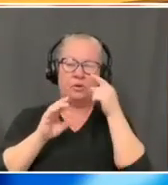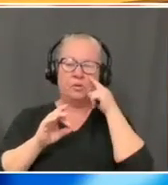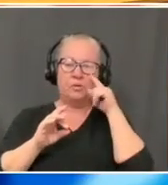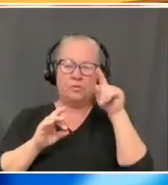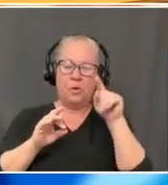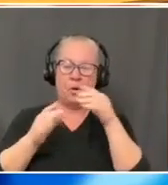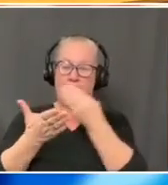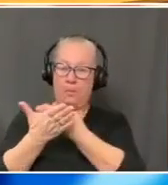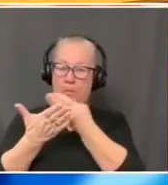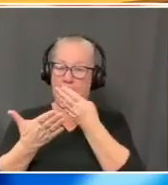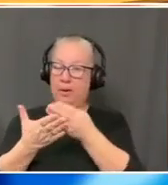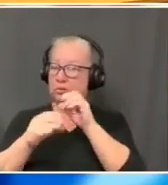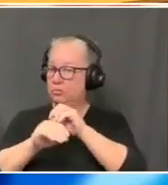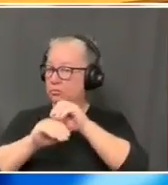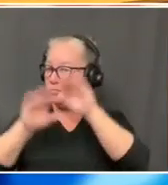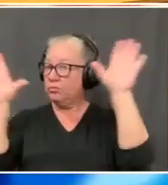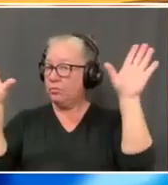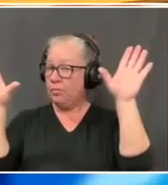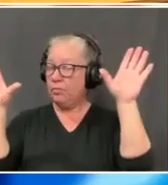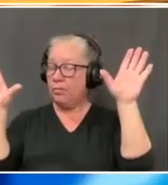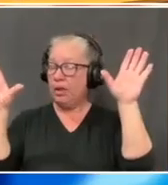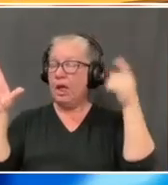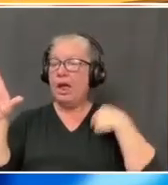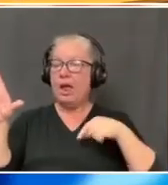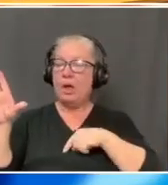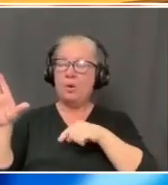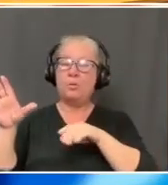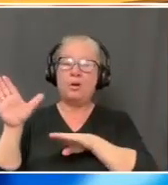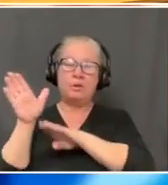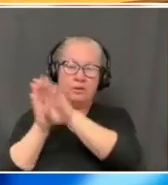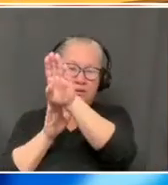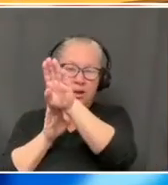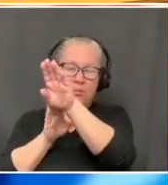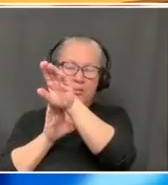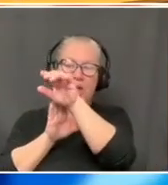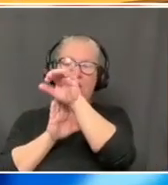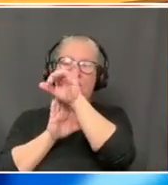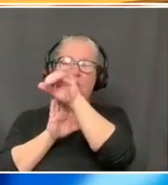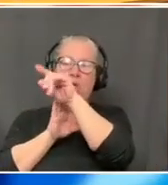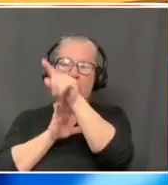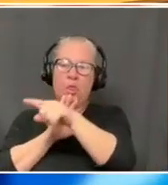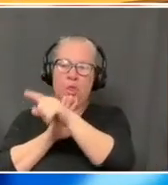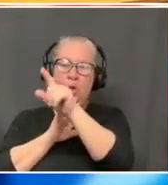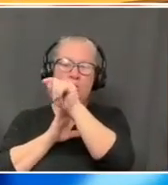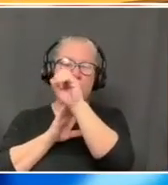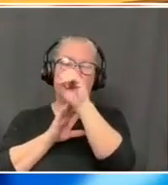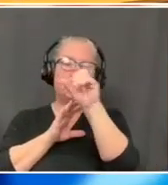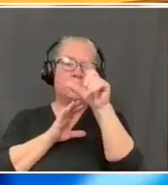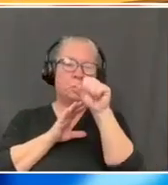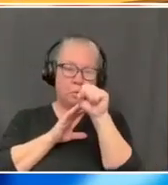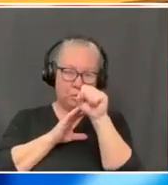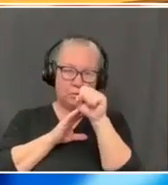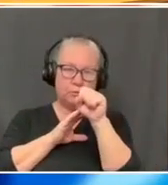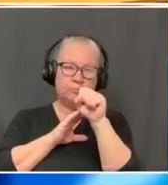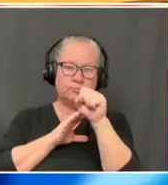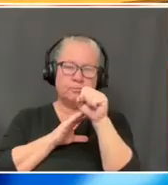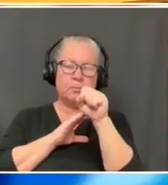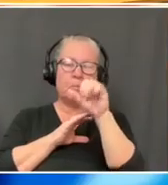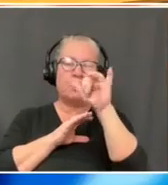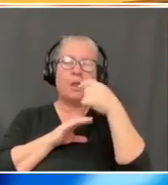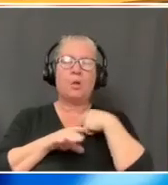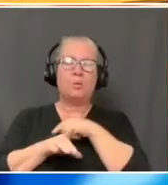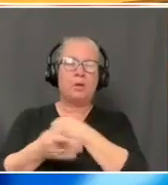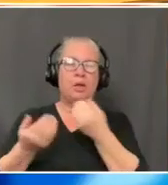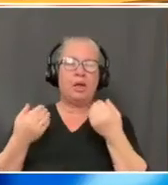As we're developing these tools, I would just encourage the team to add them to our budget transparency tool that's online. I think that would have helped as well